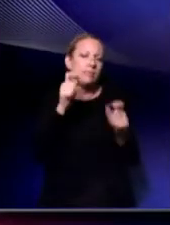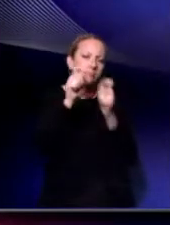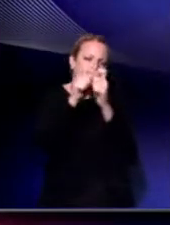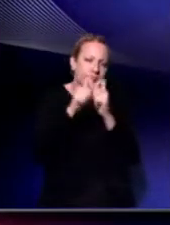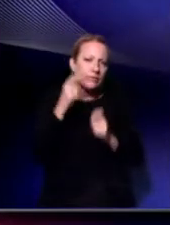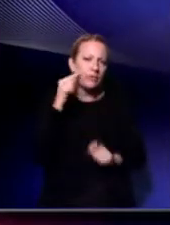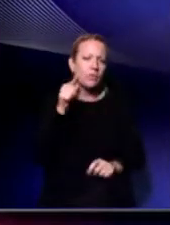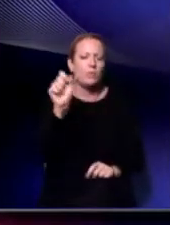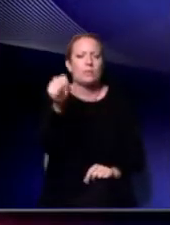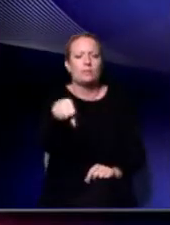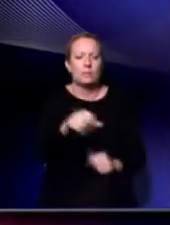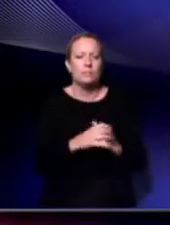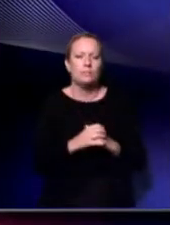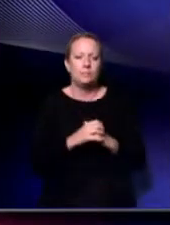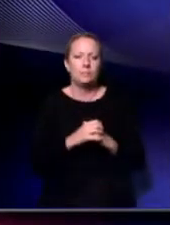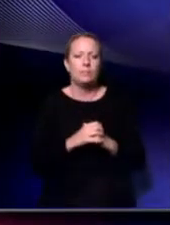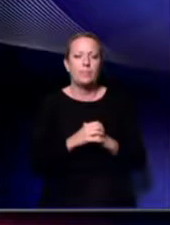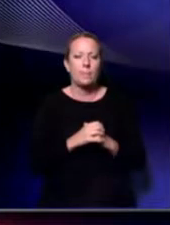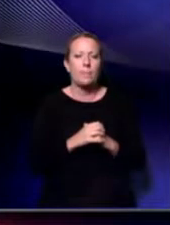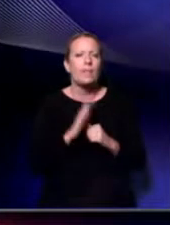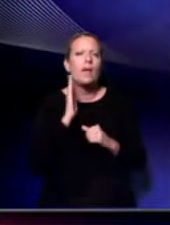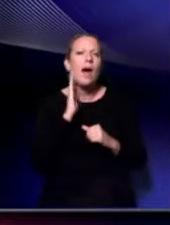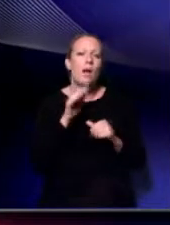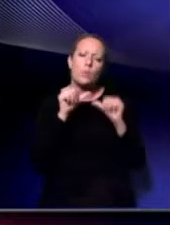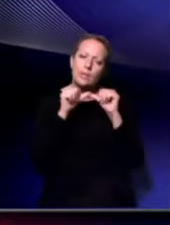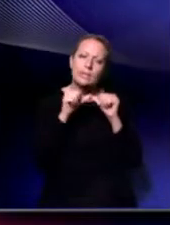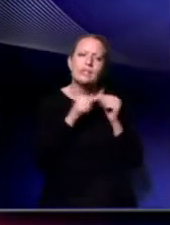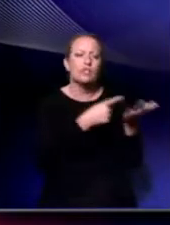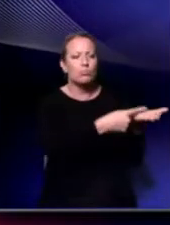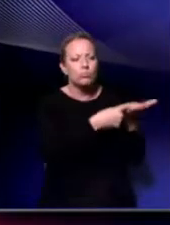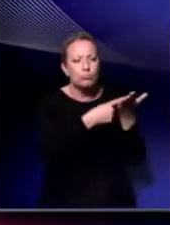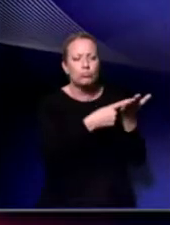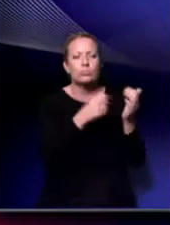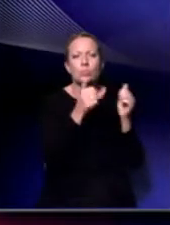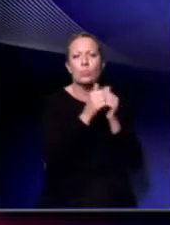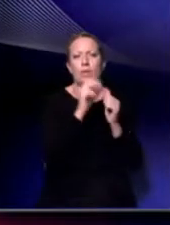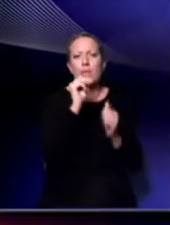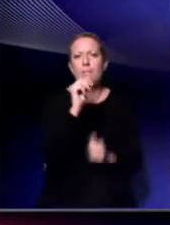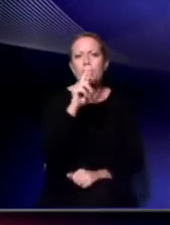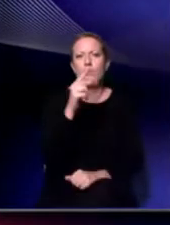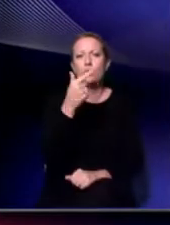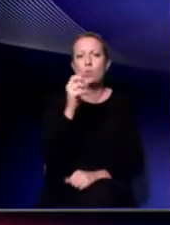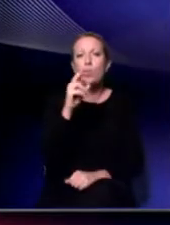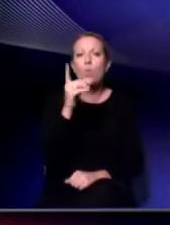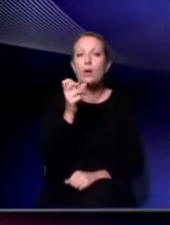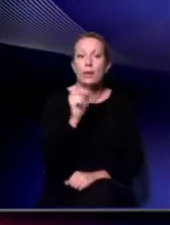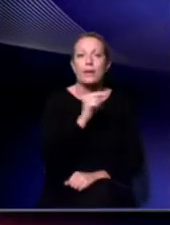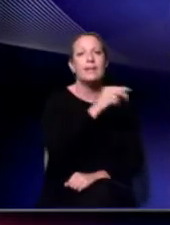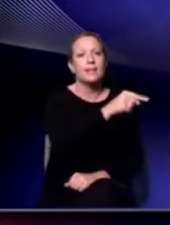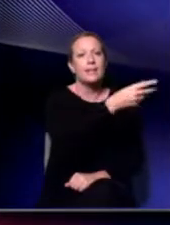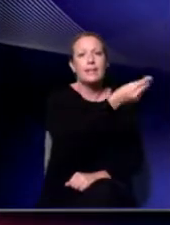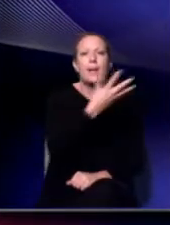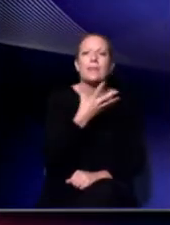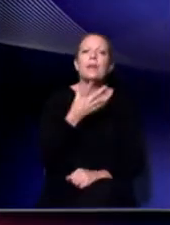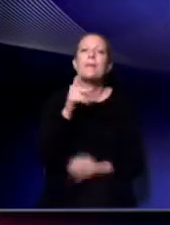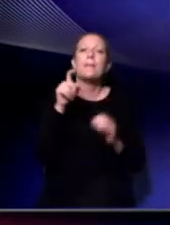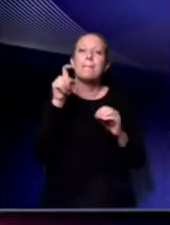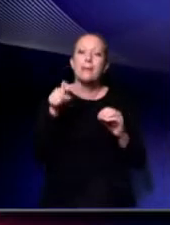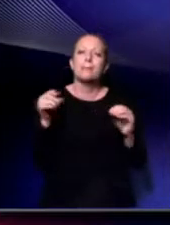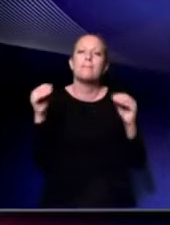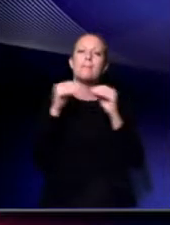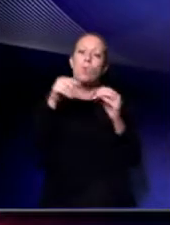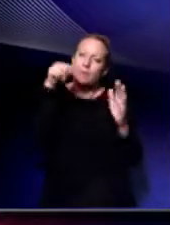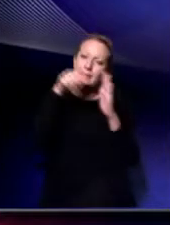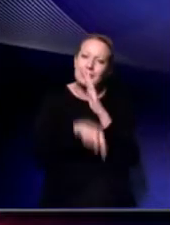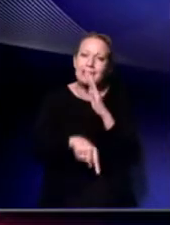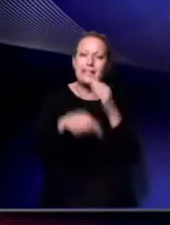And I'll work through Mr. Gordon again, and he did indicate that we probably need to get into some deeper dives, so we